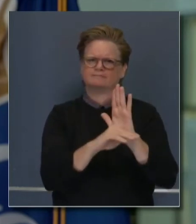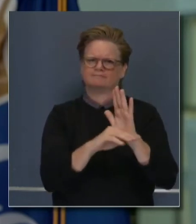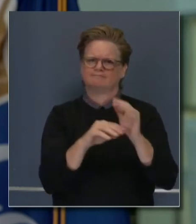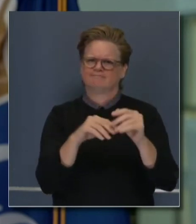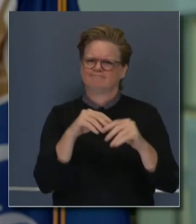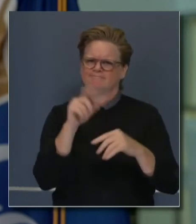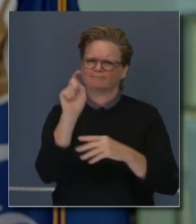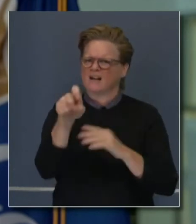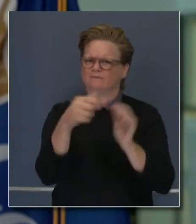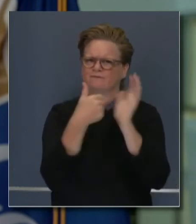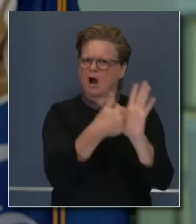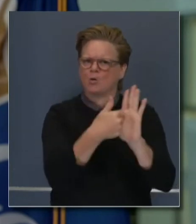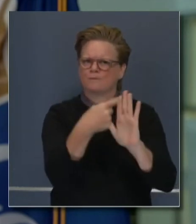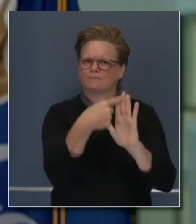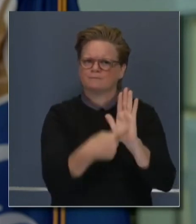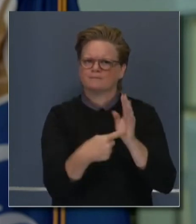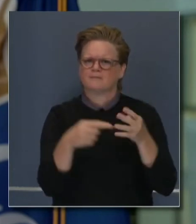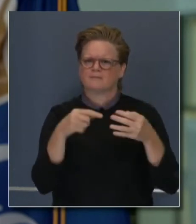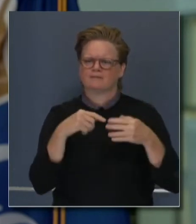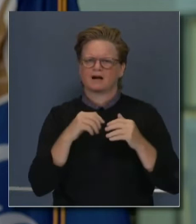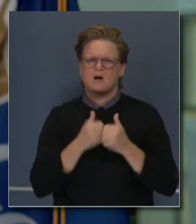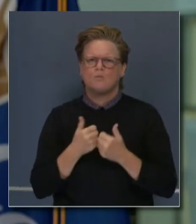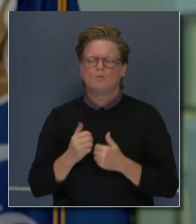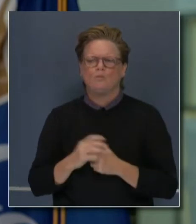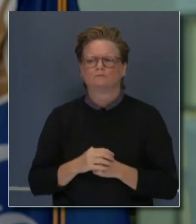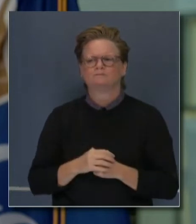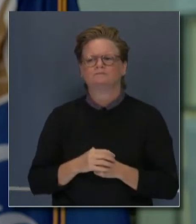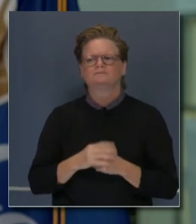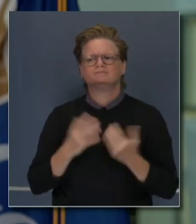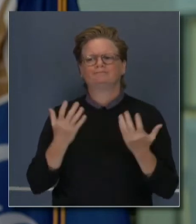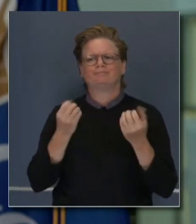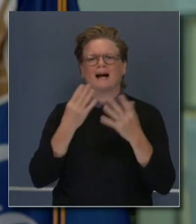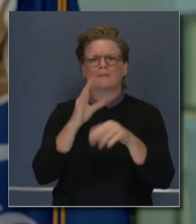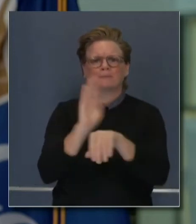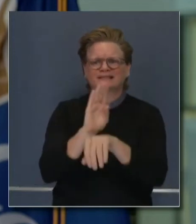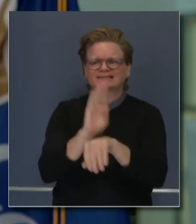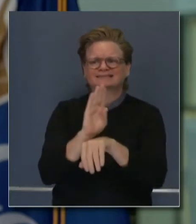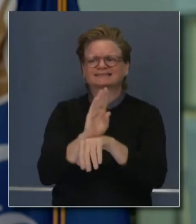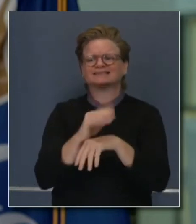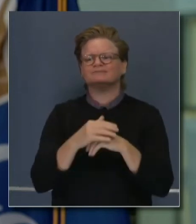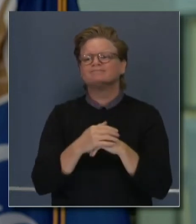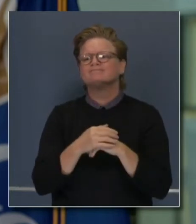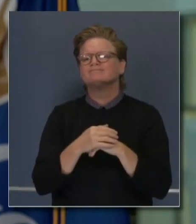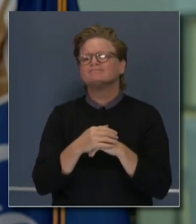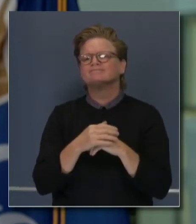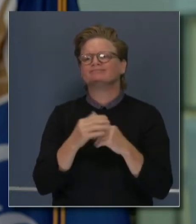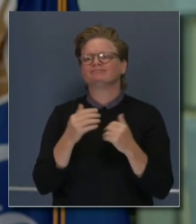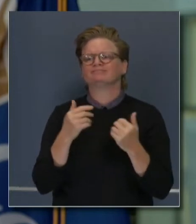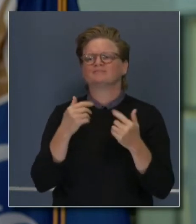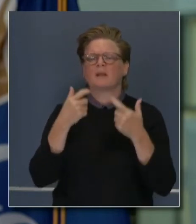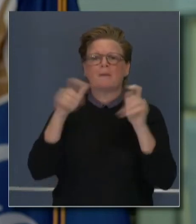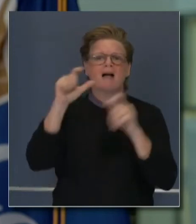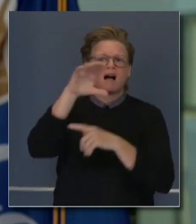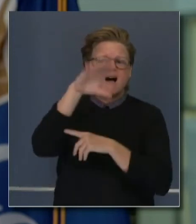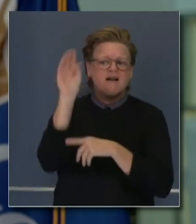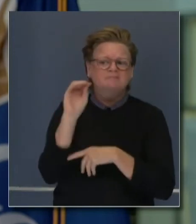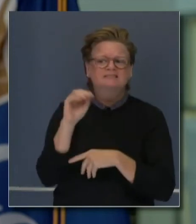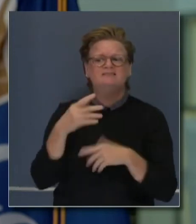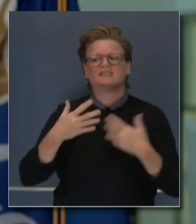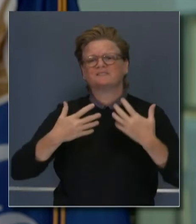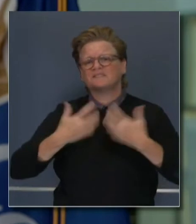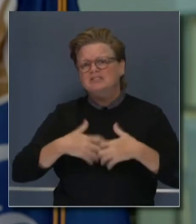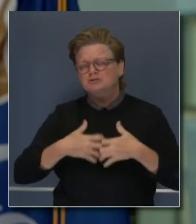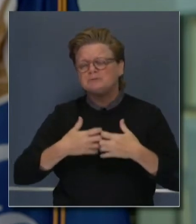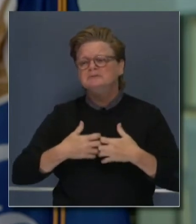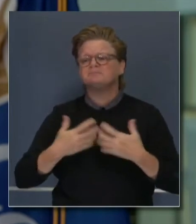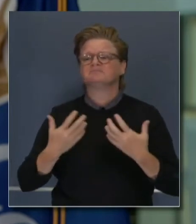that a lot of workplaces, particularly larger congregate workplaces like factories and